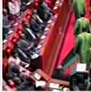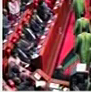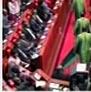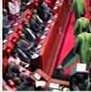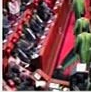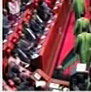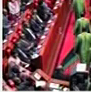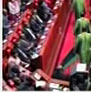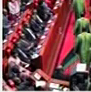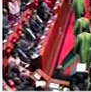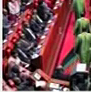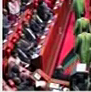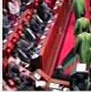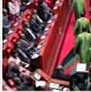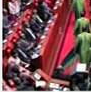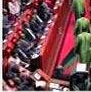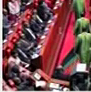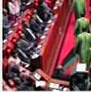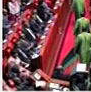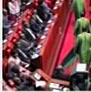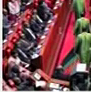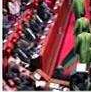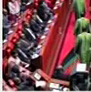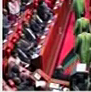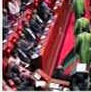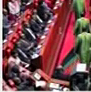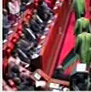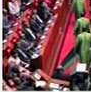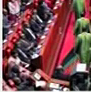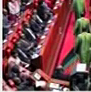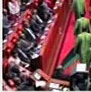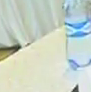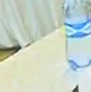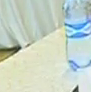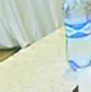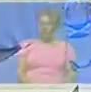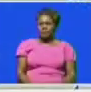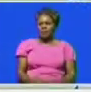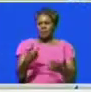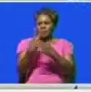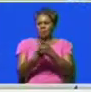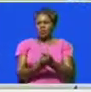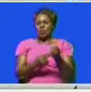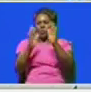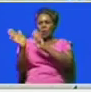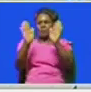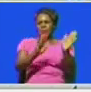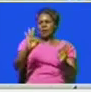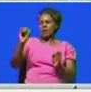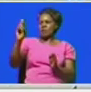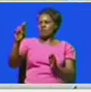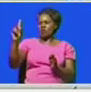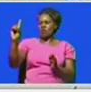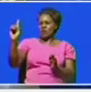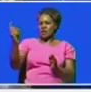elected at the constituency, 1 woman representative and 1 nominated MP. Both Wiper and Ford Kenya insist